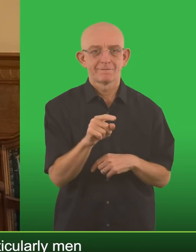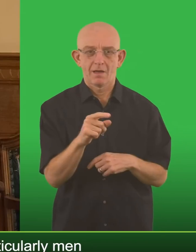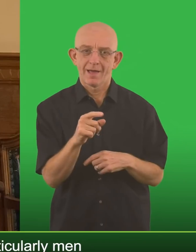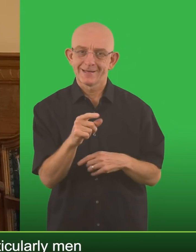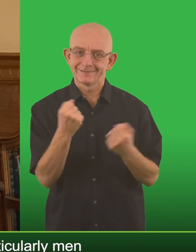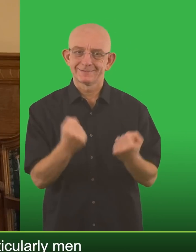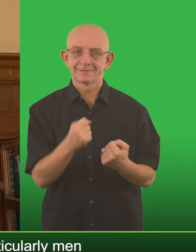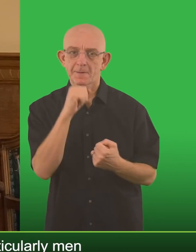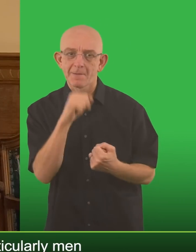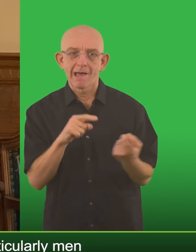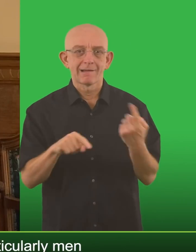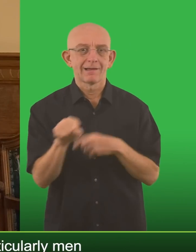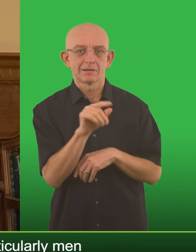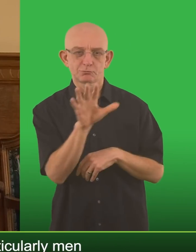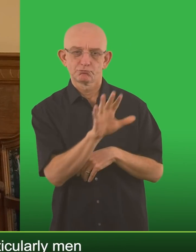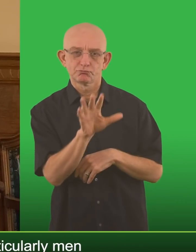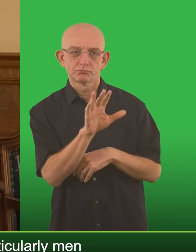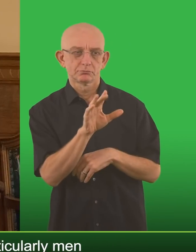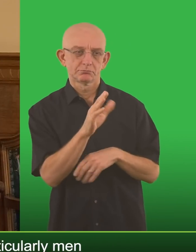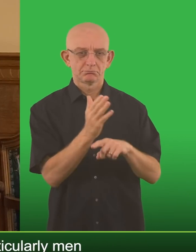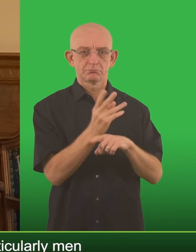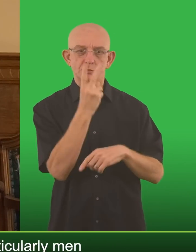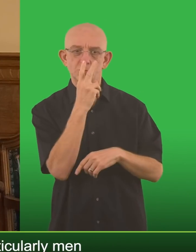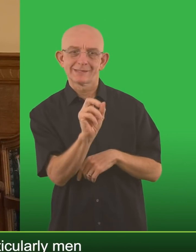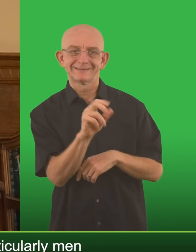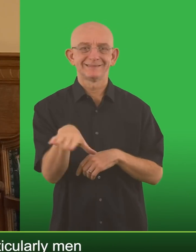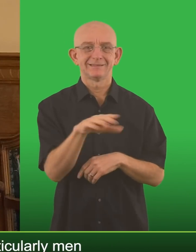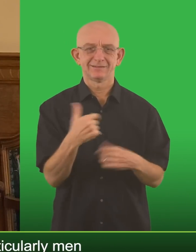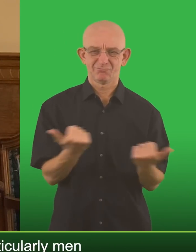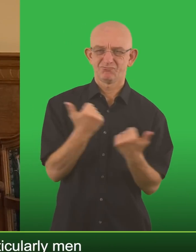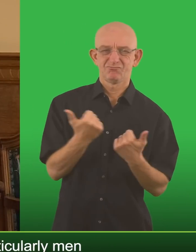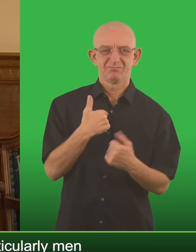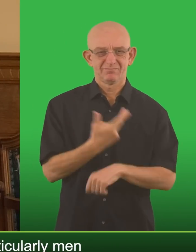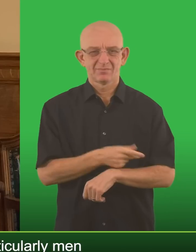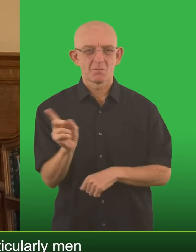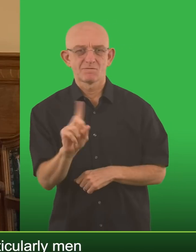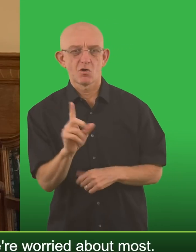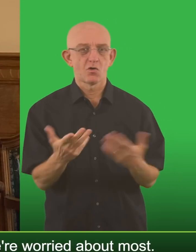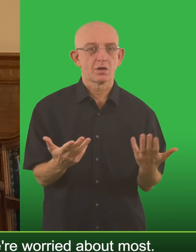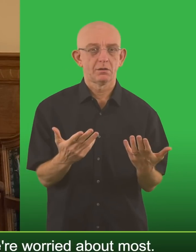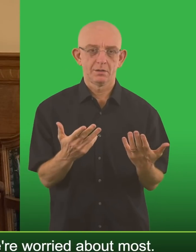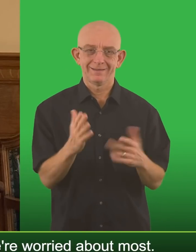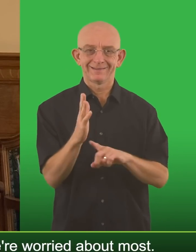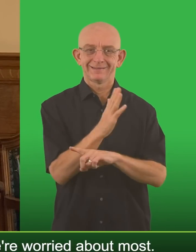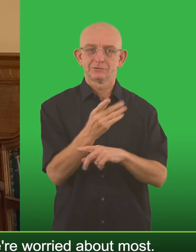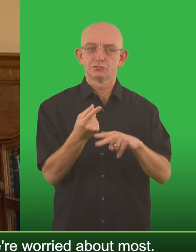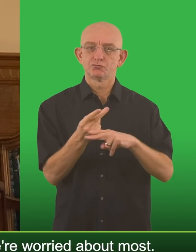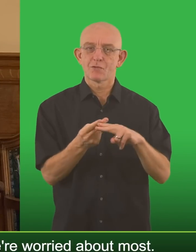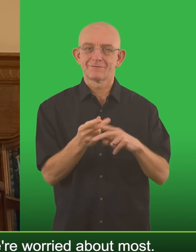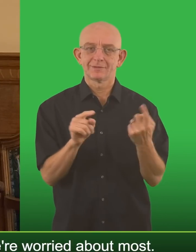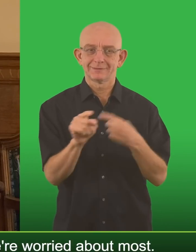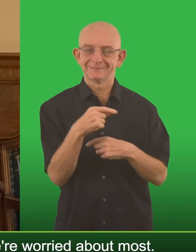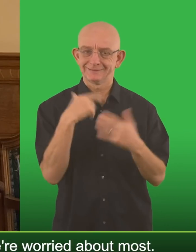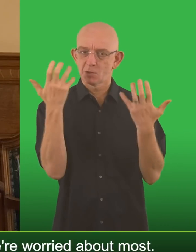that's a key area of focus, particularly men and particularly males in the early 20s, probably in the east of Sheffield